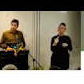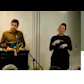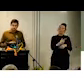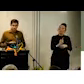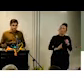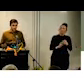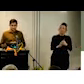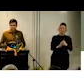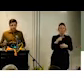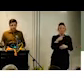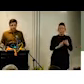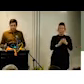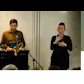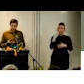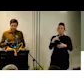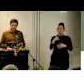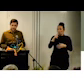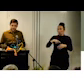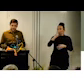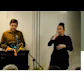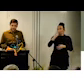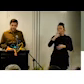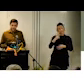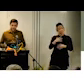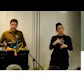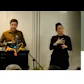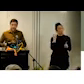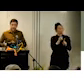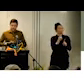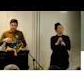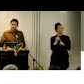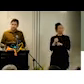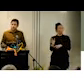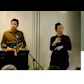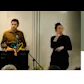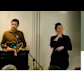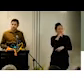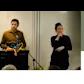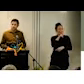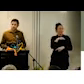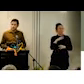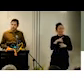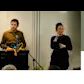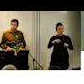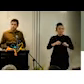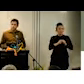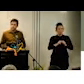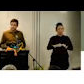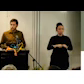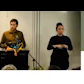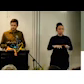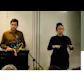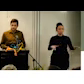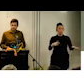happens everyone gets older, we all get these little plaques, but there's quite an extensive buildup of them in disorders